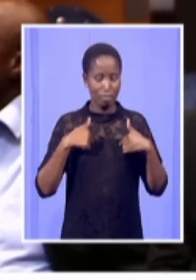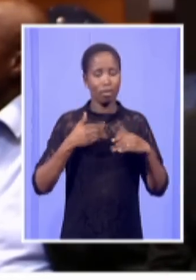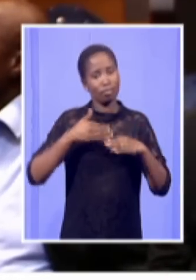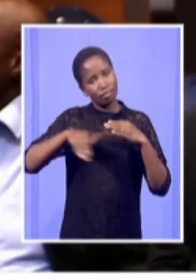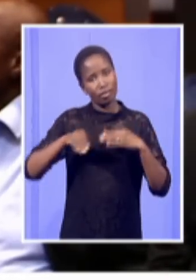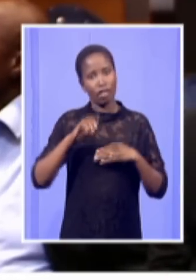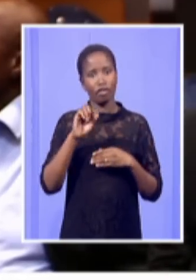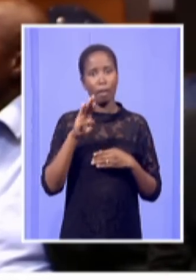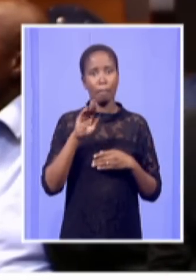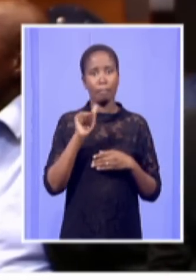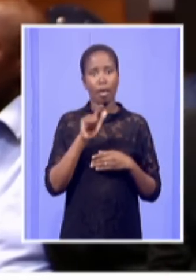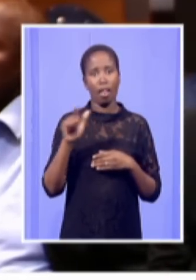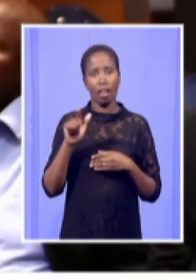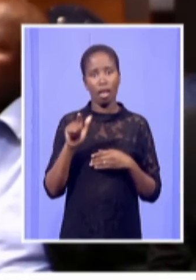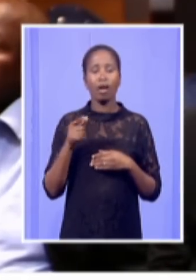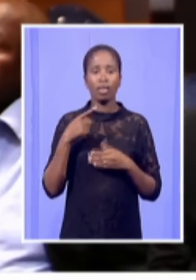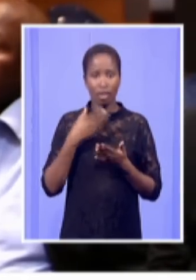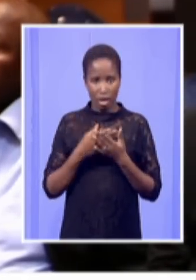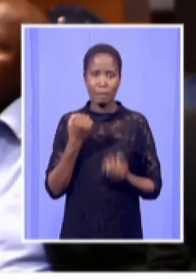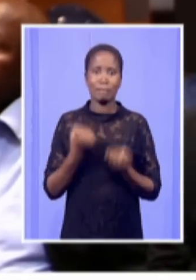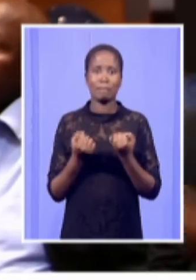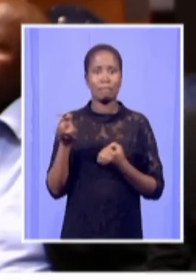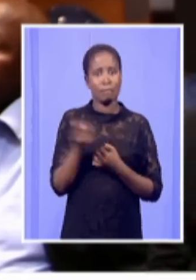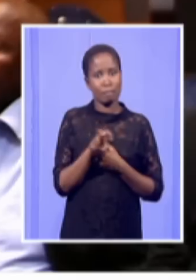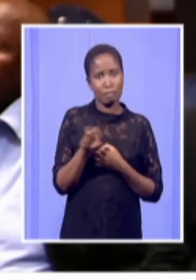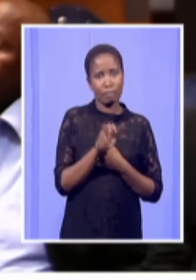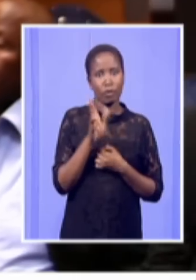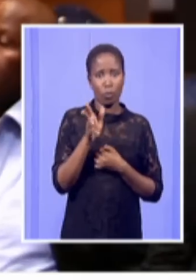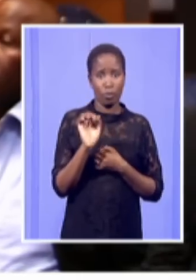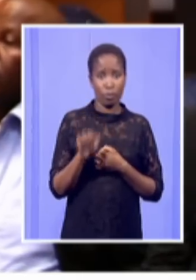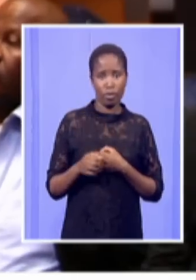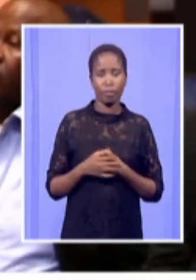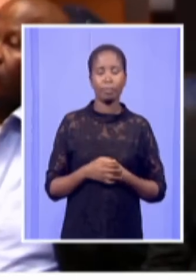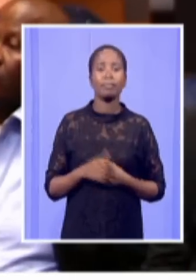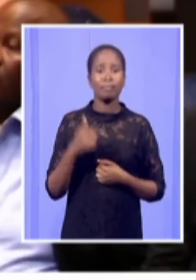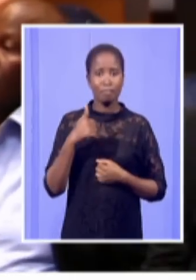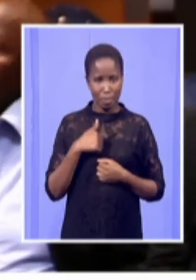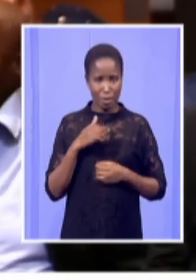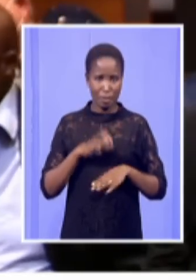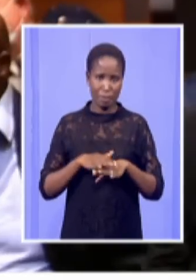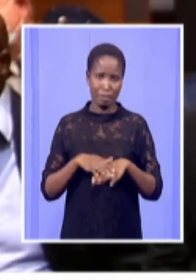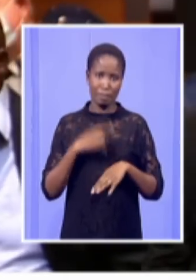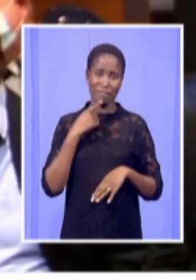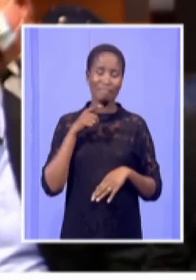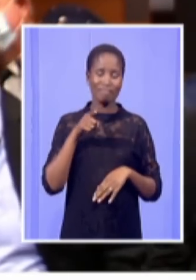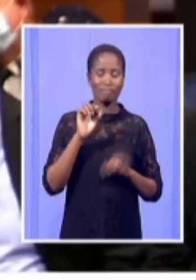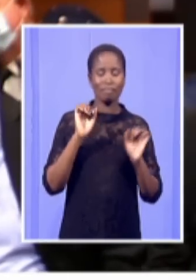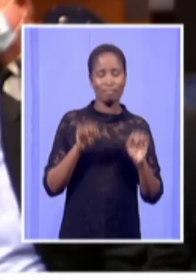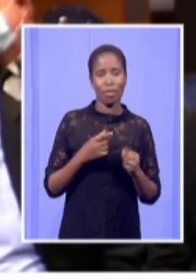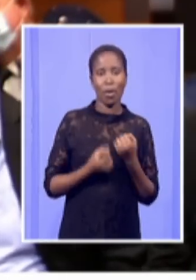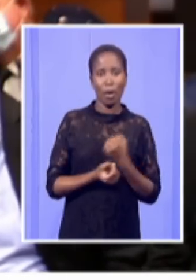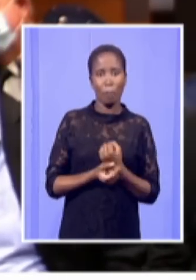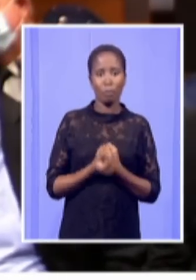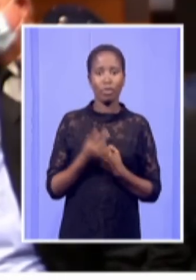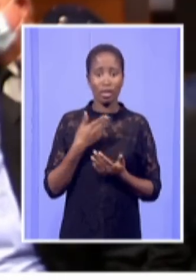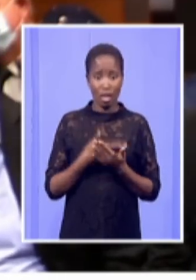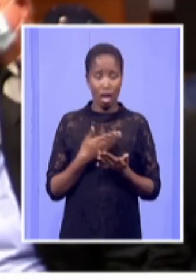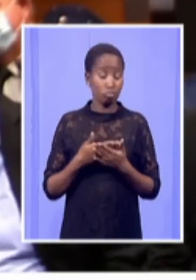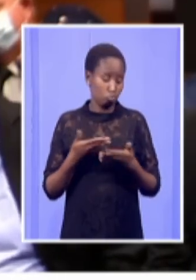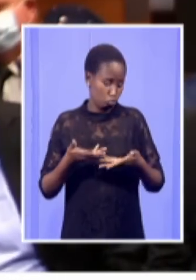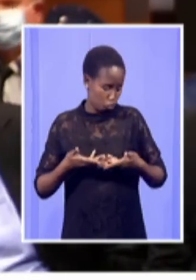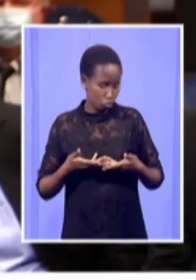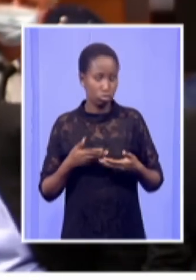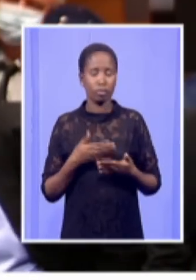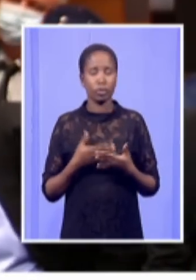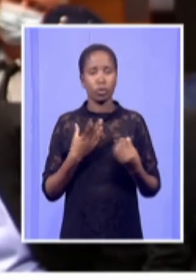the prosecution against me. I further submit that exceptional circumstances exist which permits my release on bail, given that